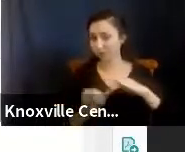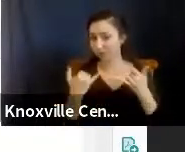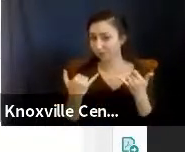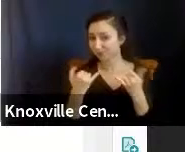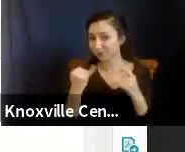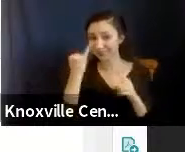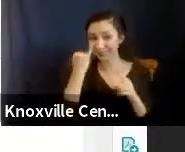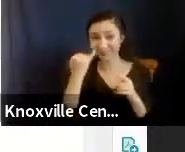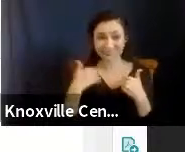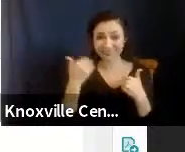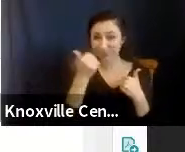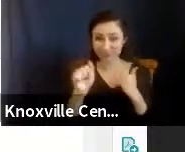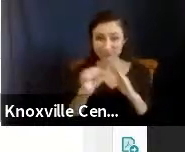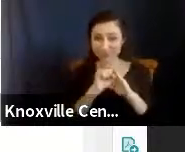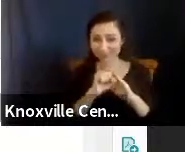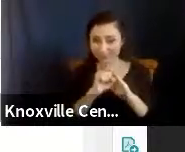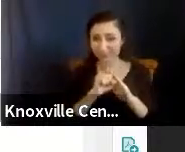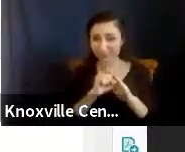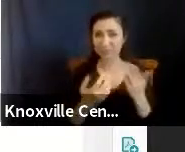have any symptoms.